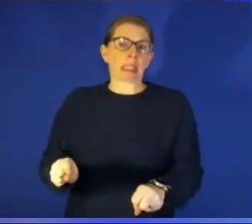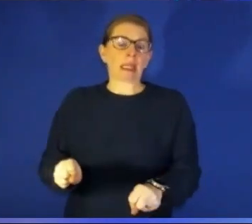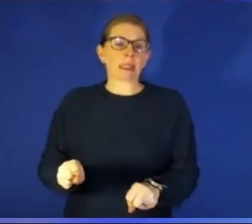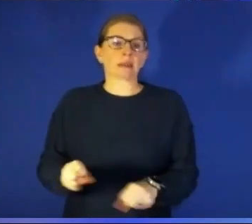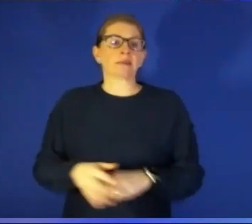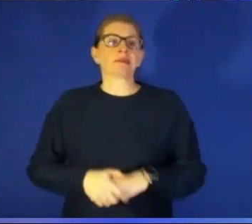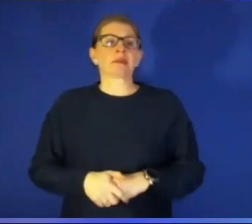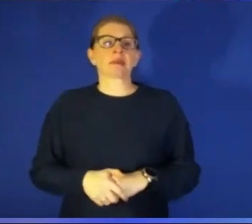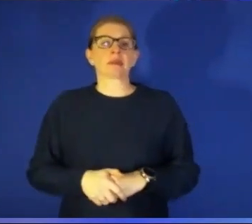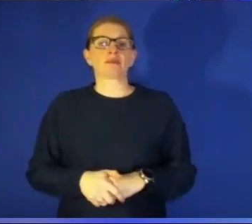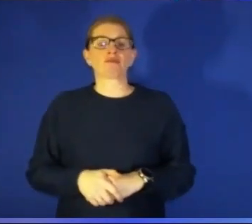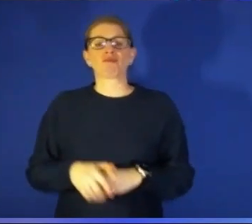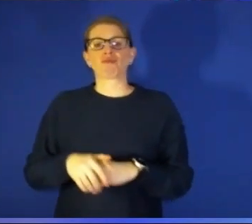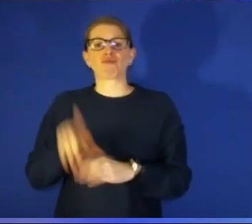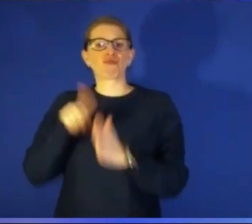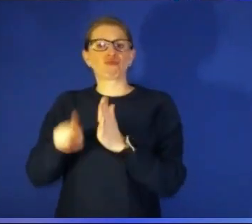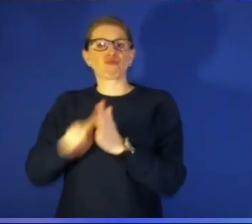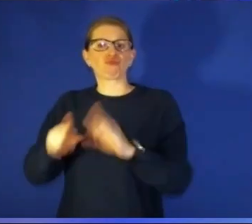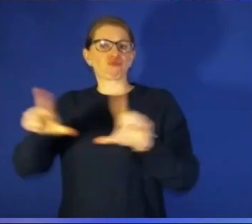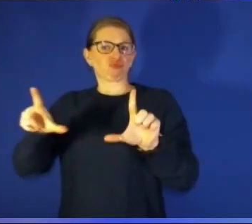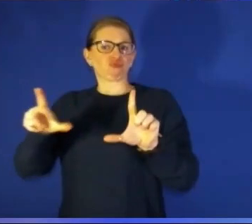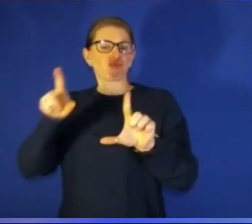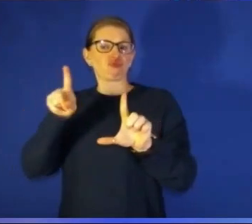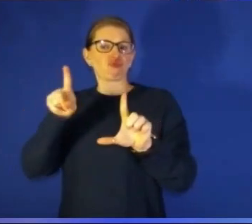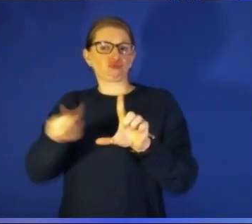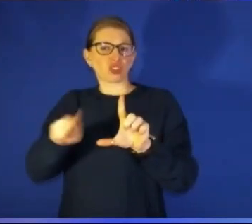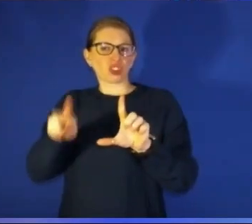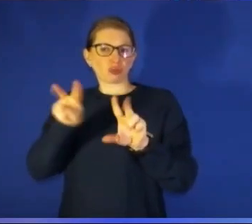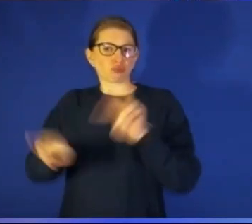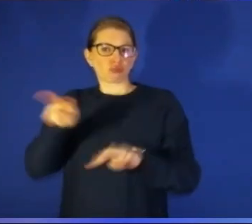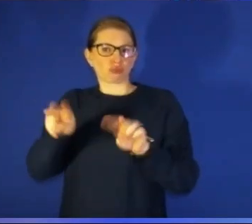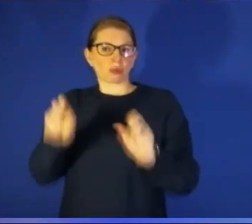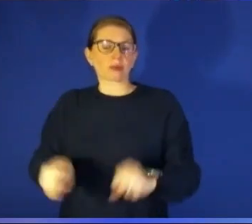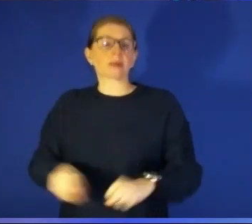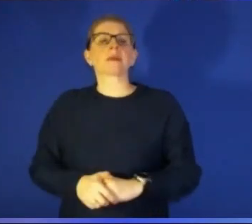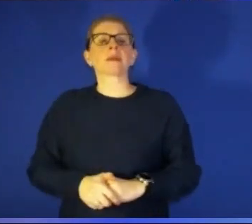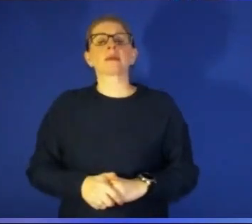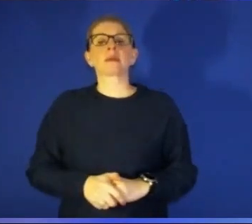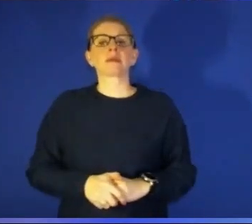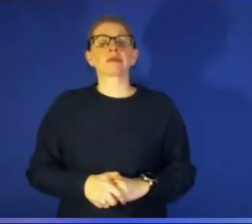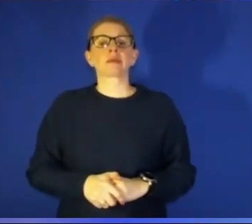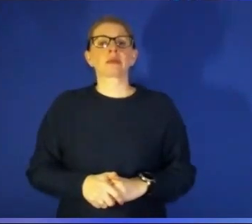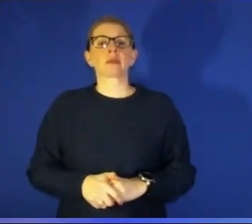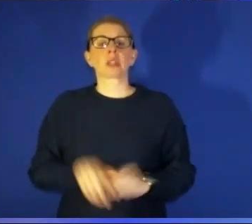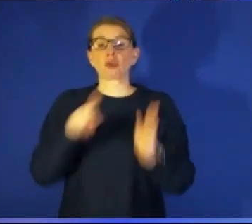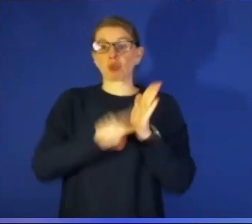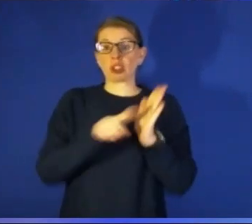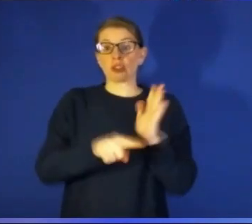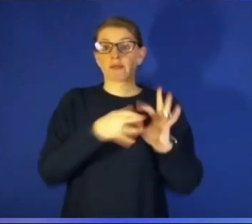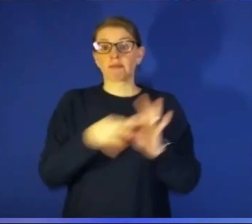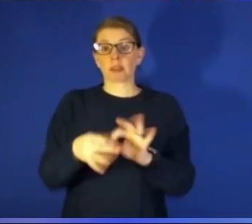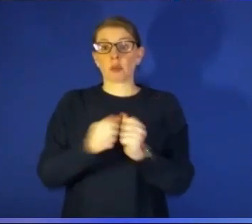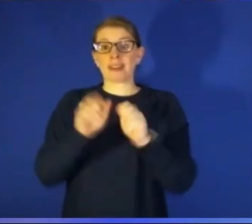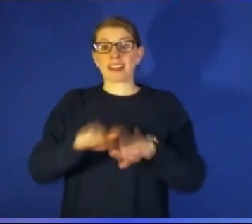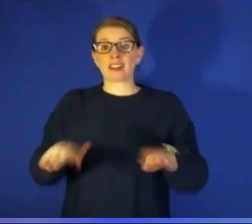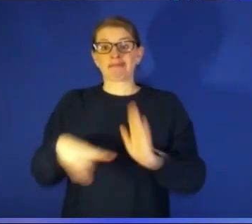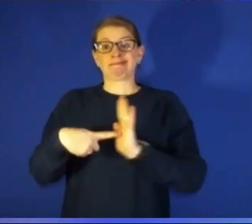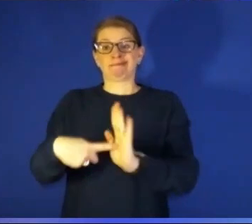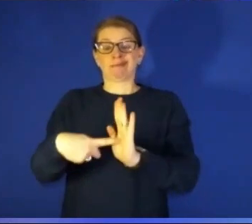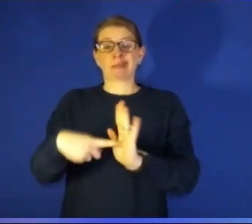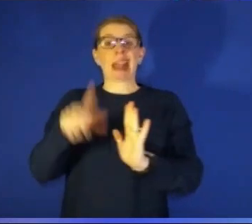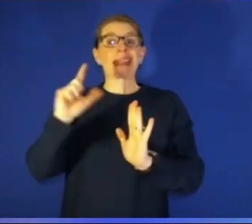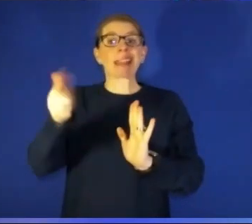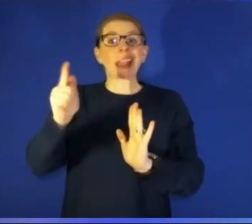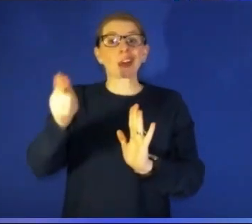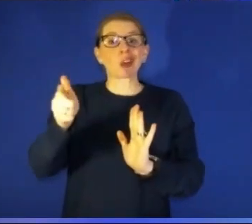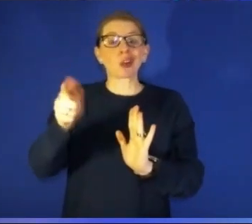there and find out what you need to know. Okay, so I want to talk a little bit about research indicating that children are presenting later and with